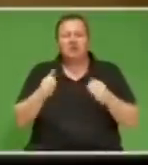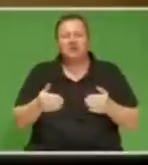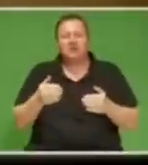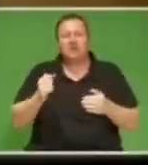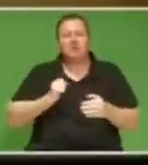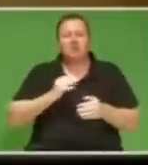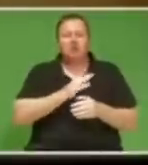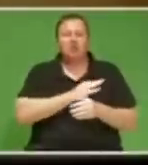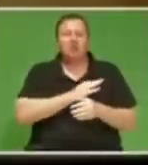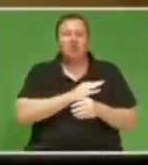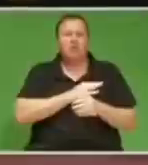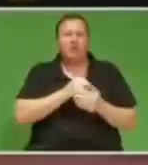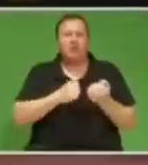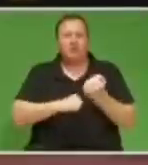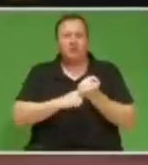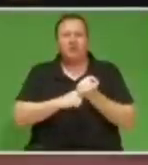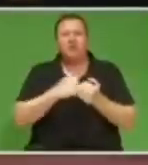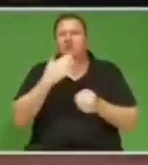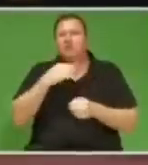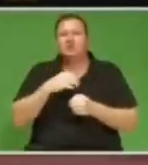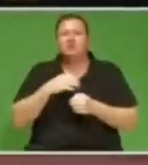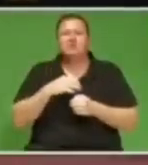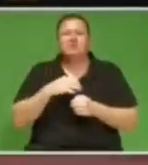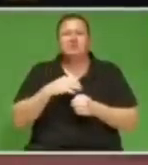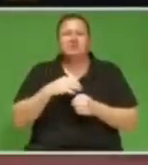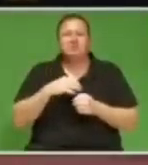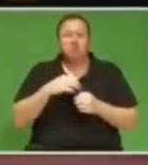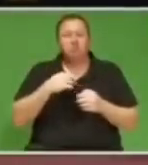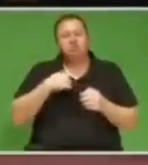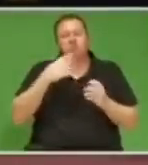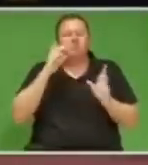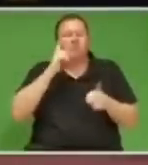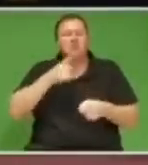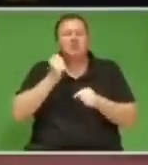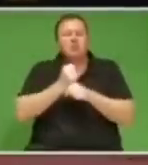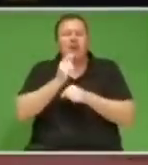I will make a ruling in that regard. Please continue, Honourable Member.